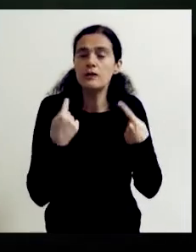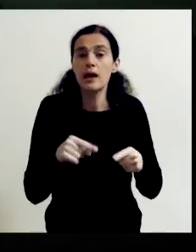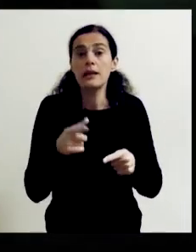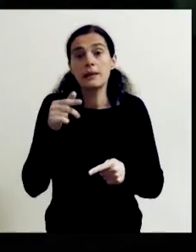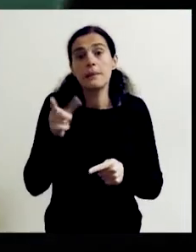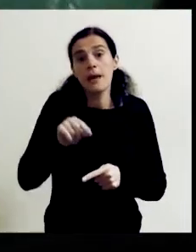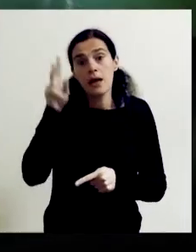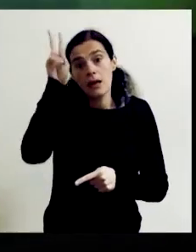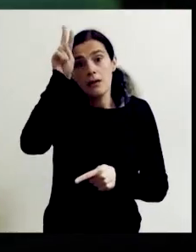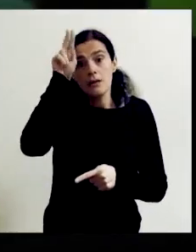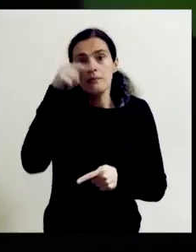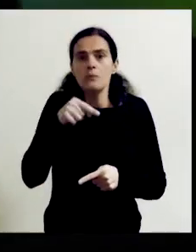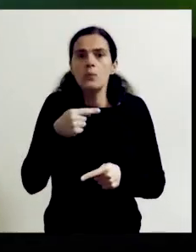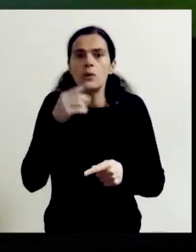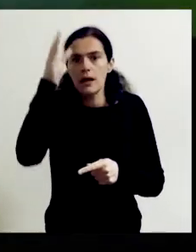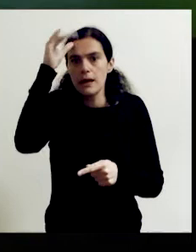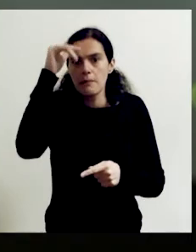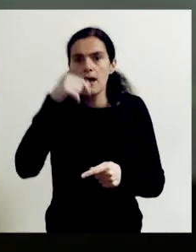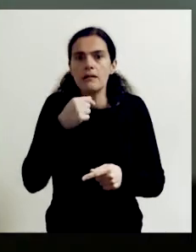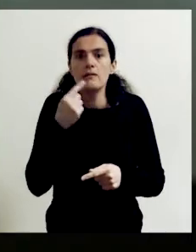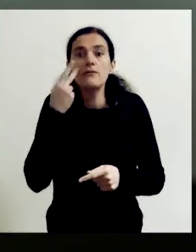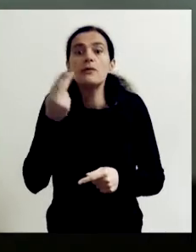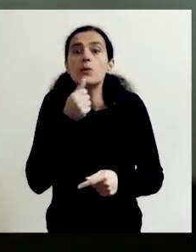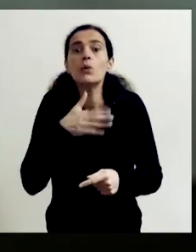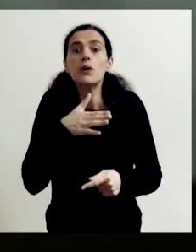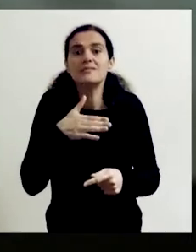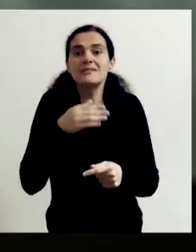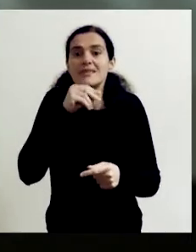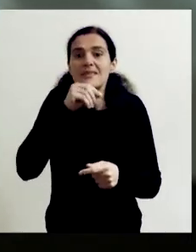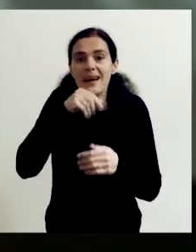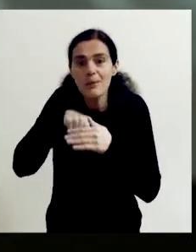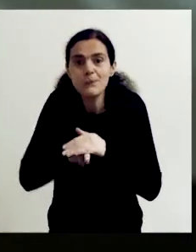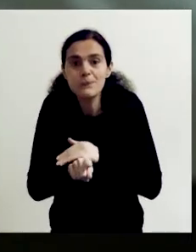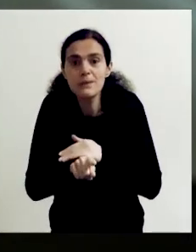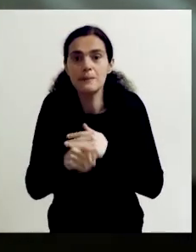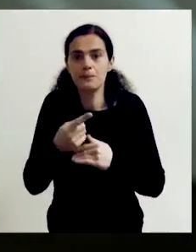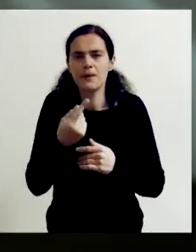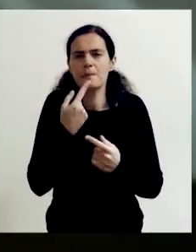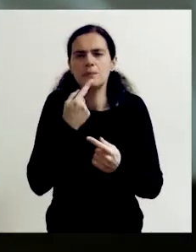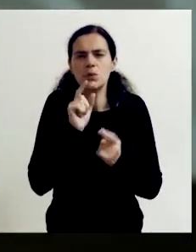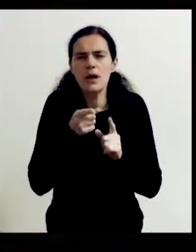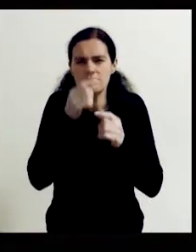precise. But the rabbit is also an animal that lives in the underground, and the